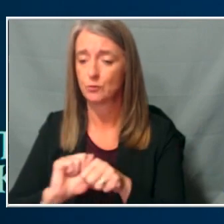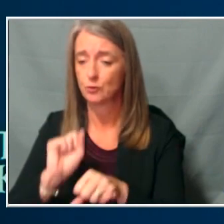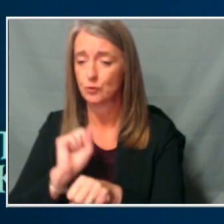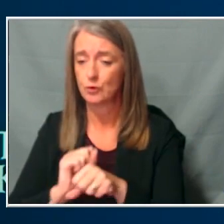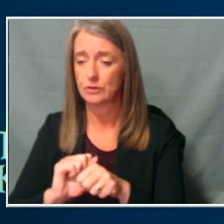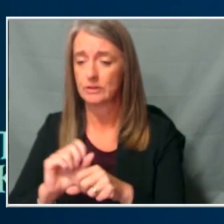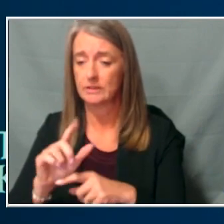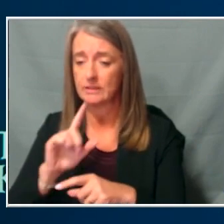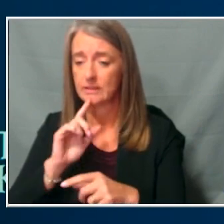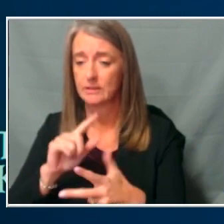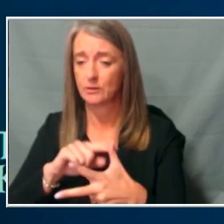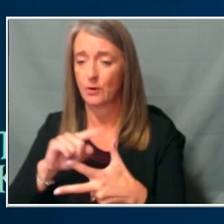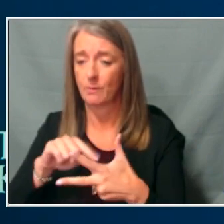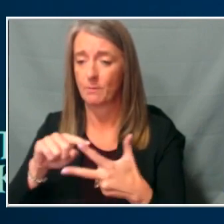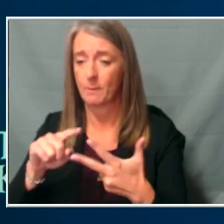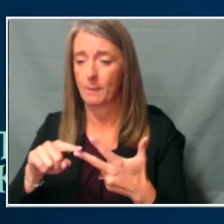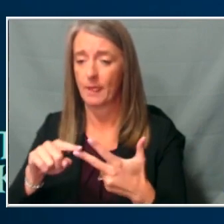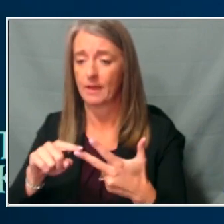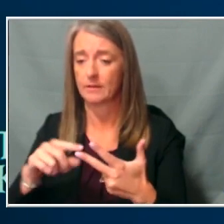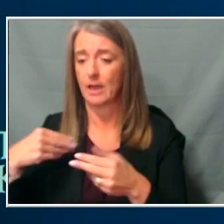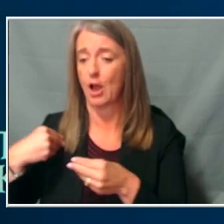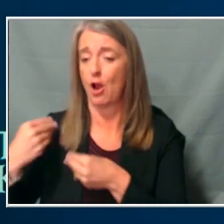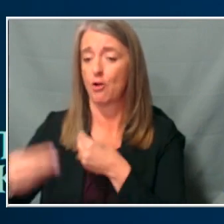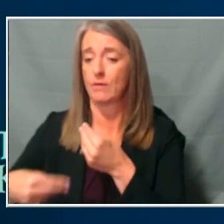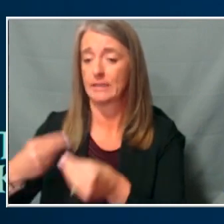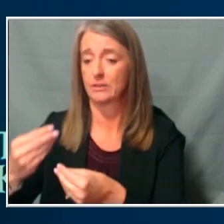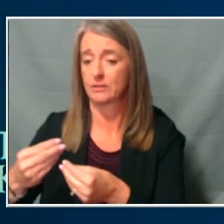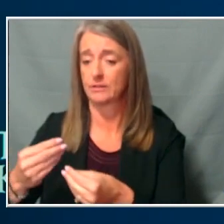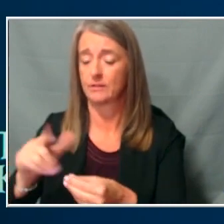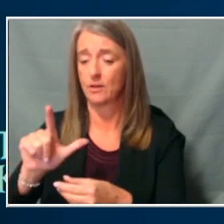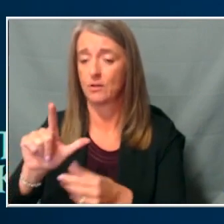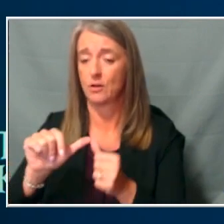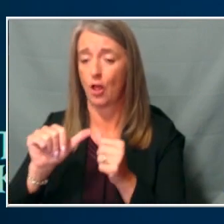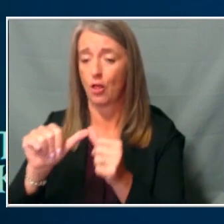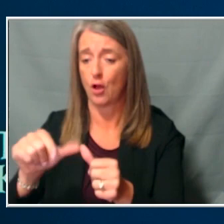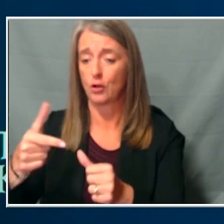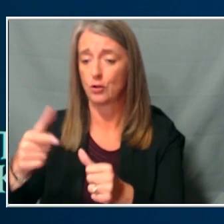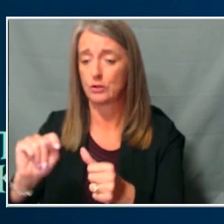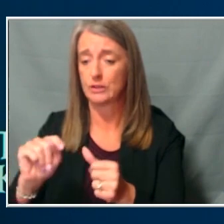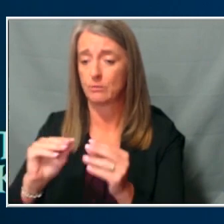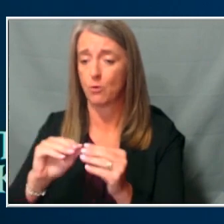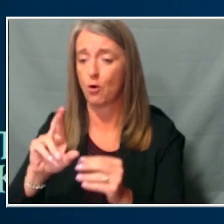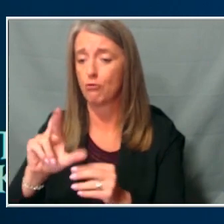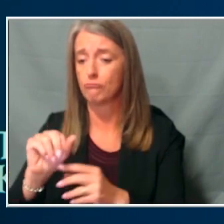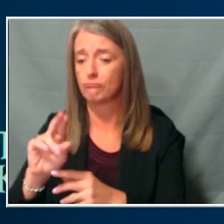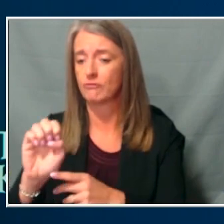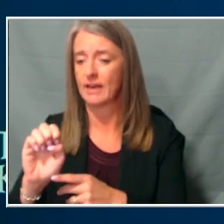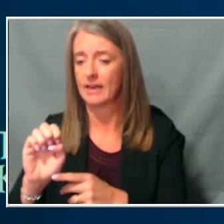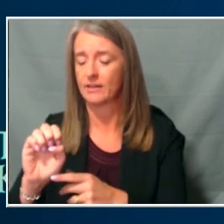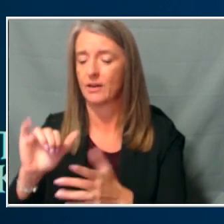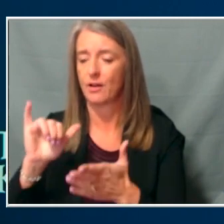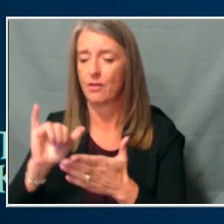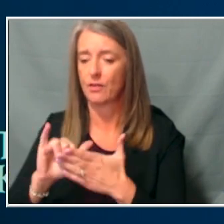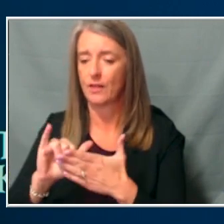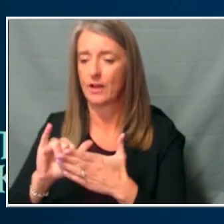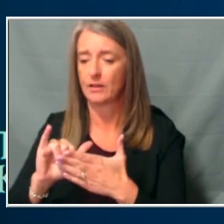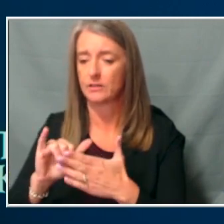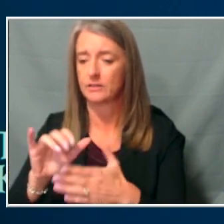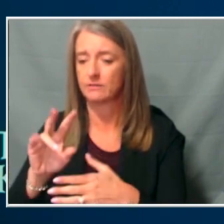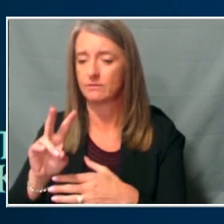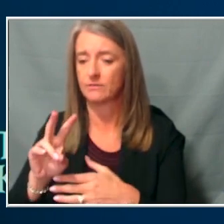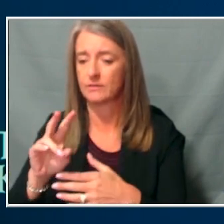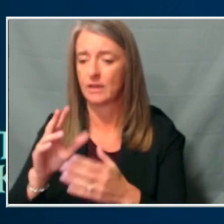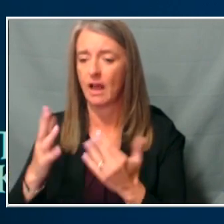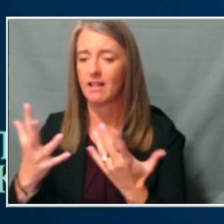there's the hereditary forms of long QT syndrome are more rare. Those are the ones that are difficult. There's a lot of